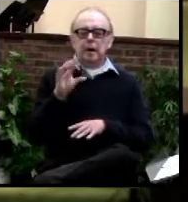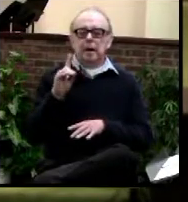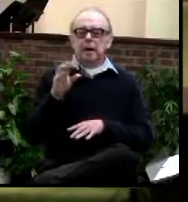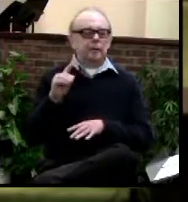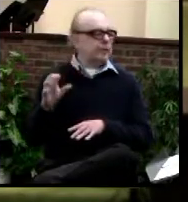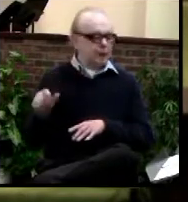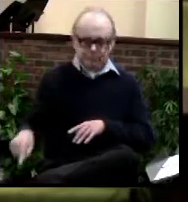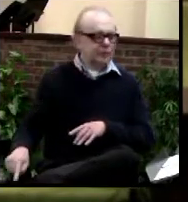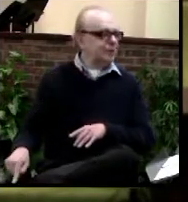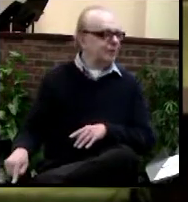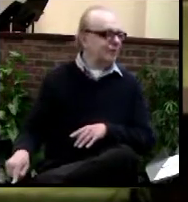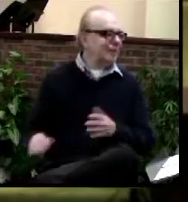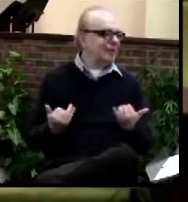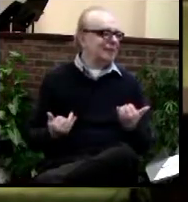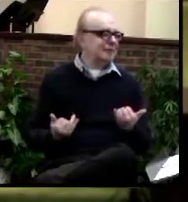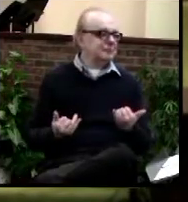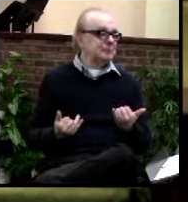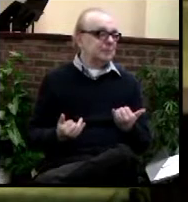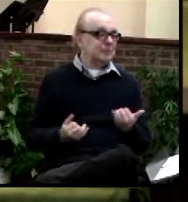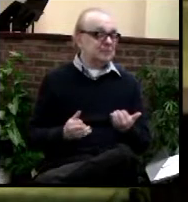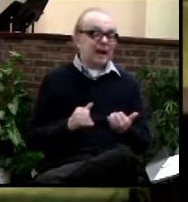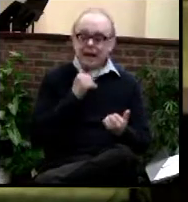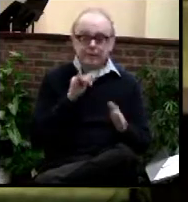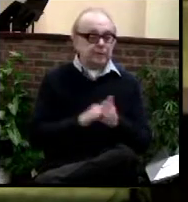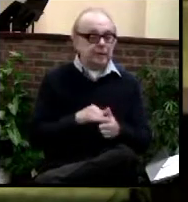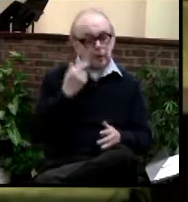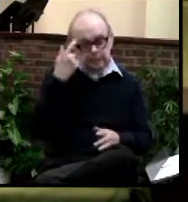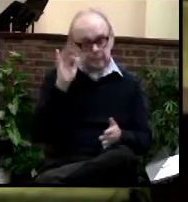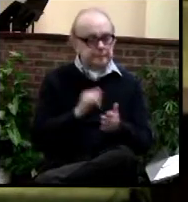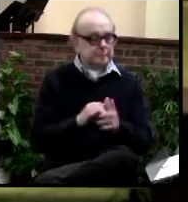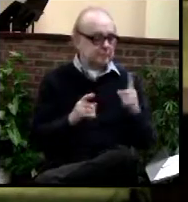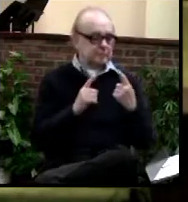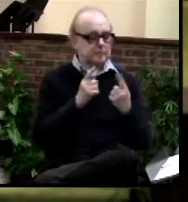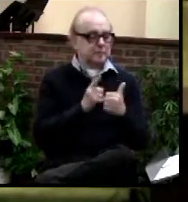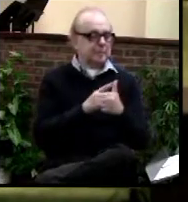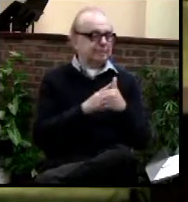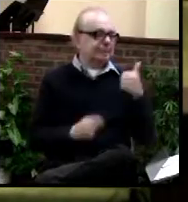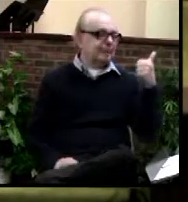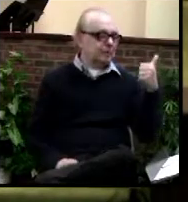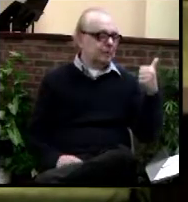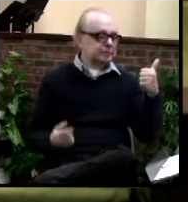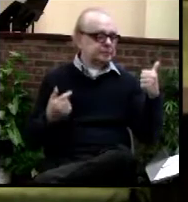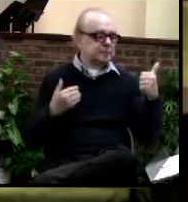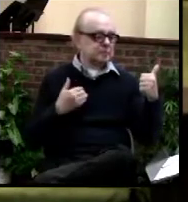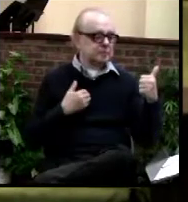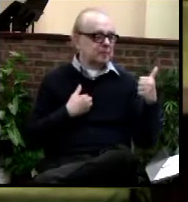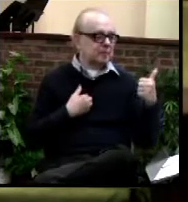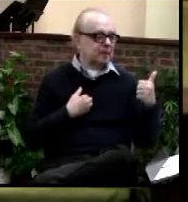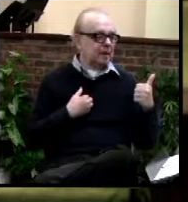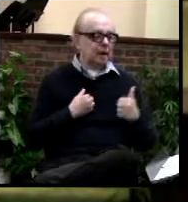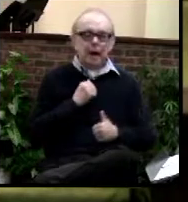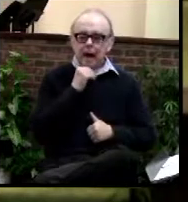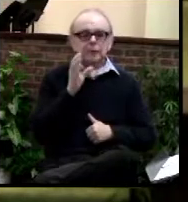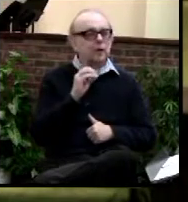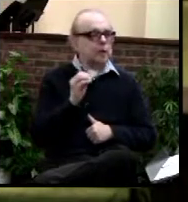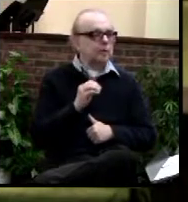side, okay, but I didn't. And there's a reason for that. Number one, I don't own any flip-flops.